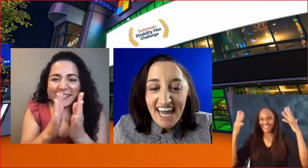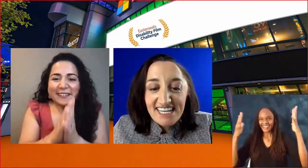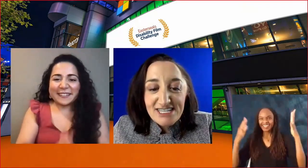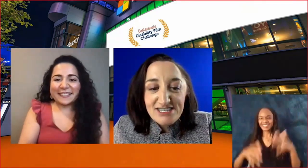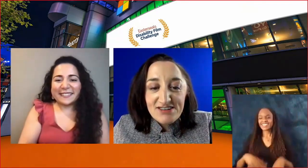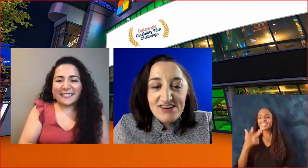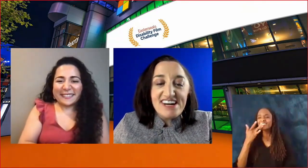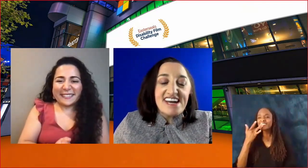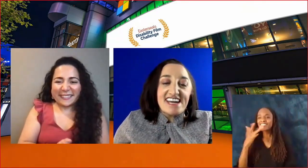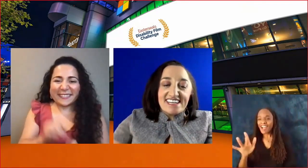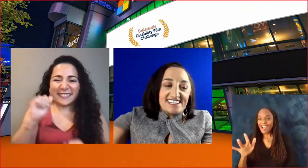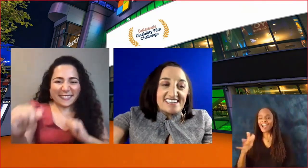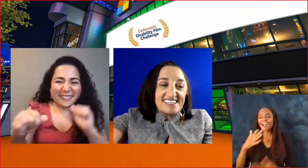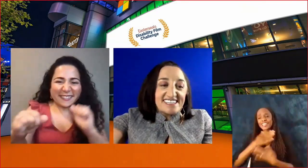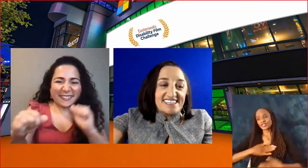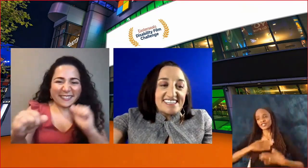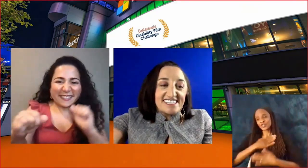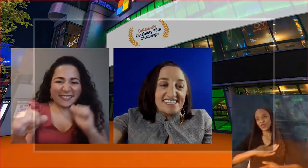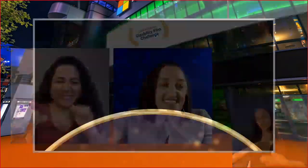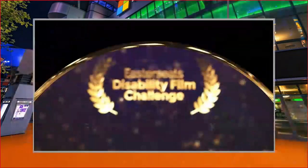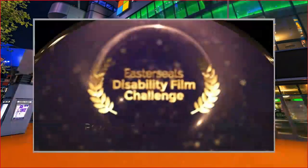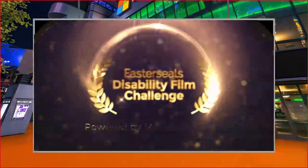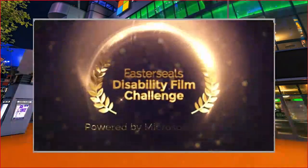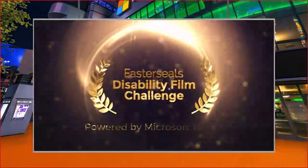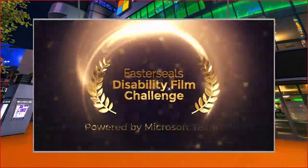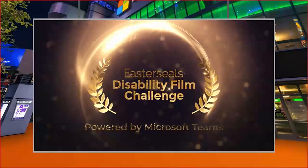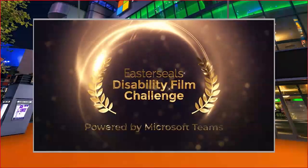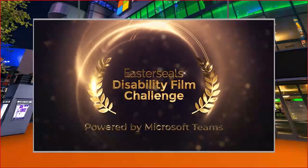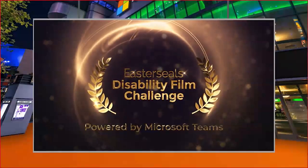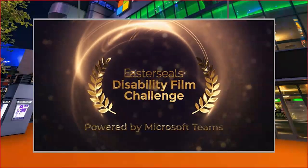Good luck and enjoy!